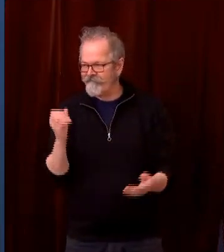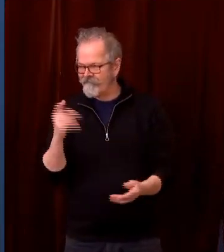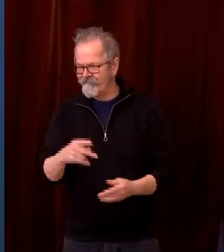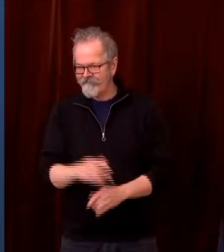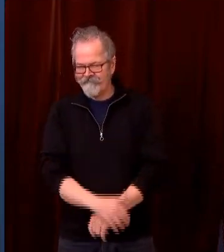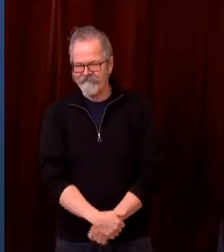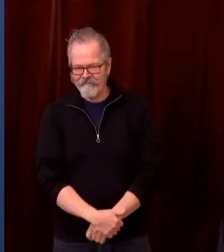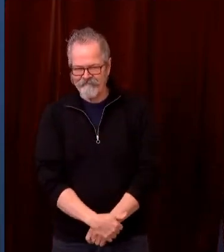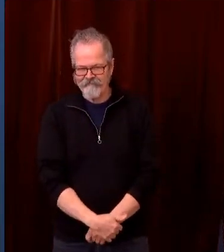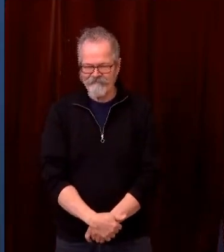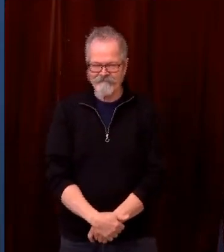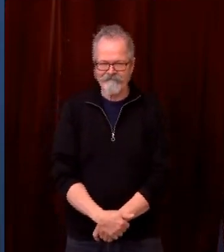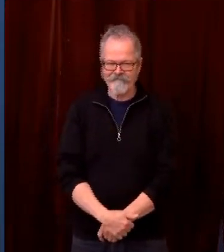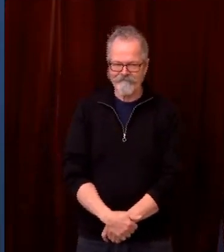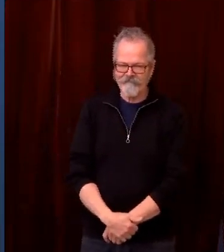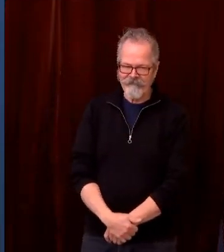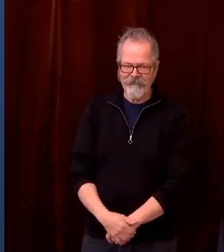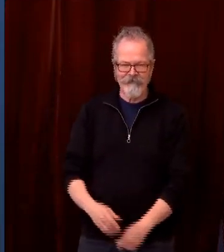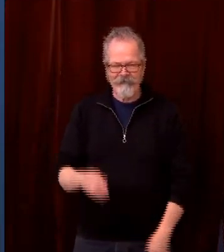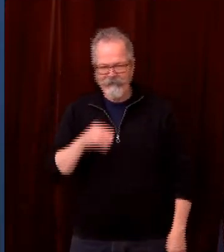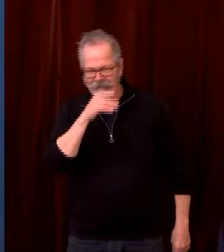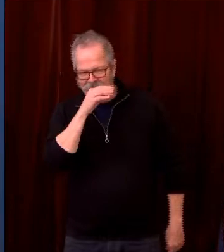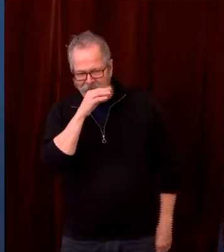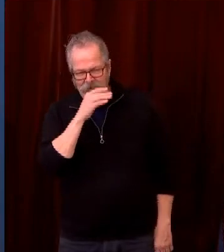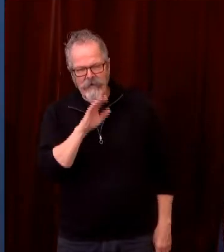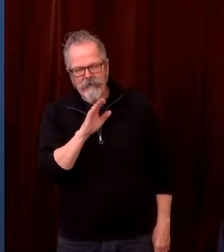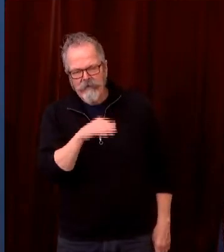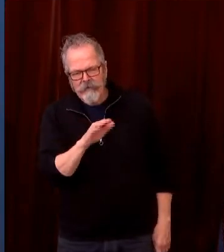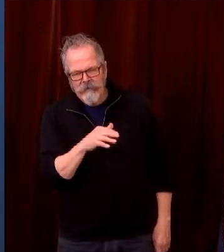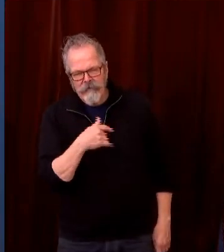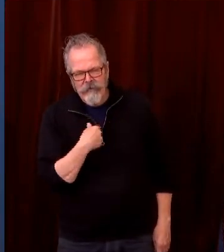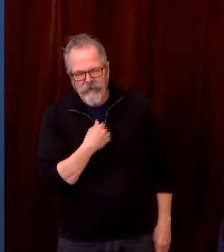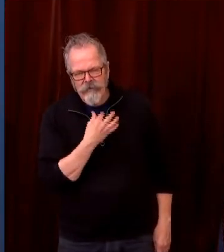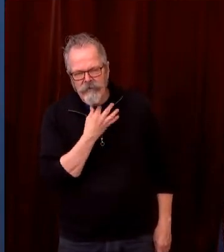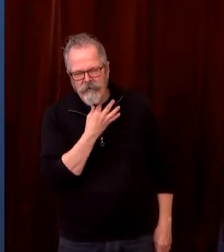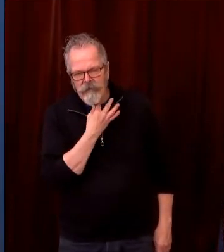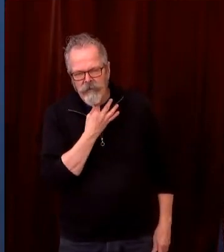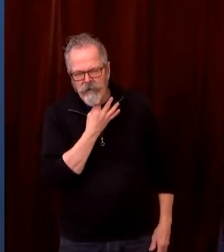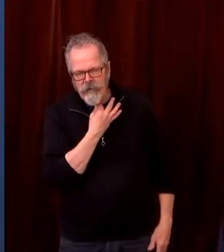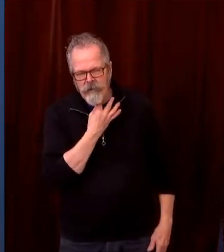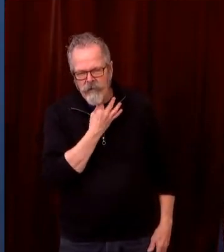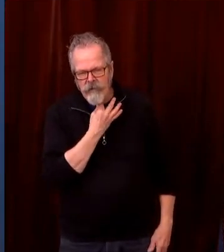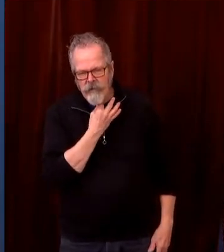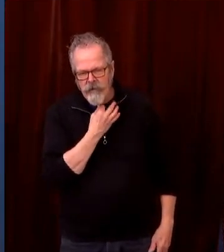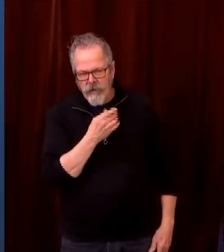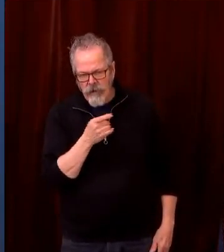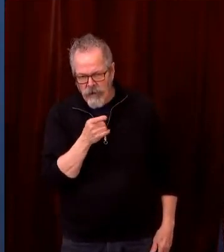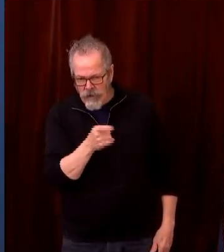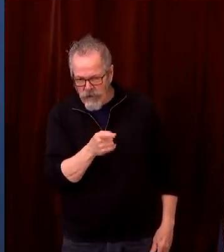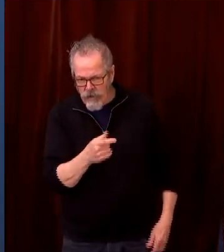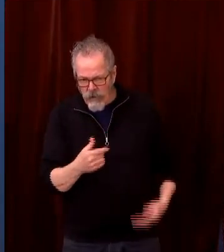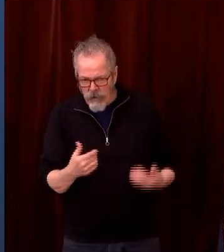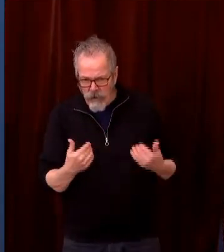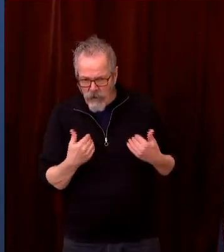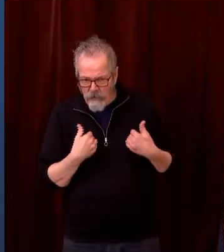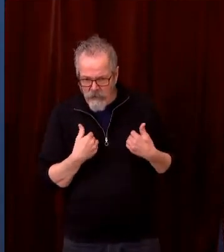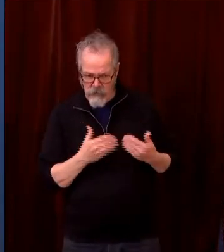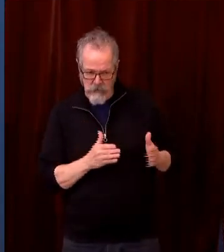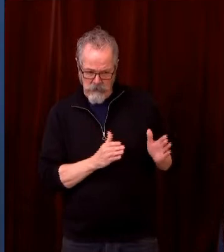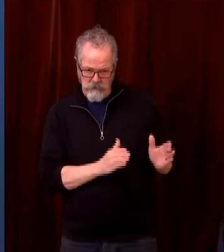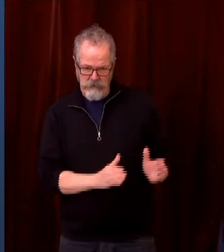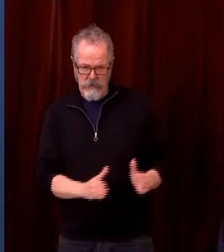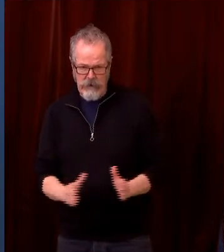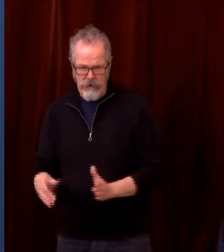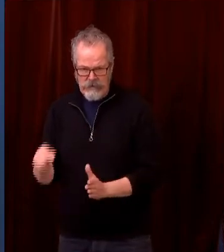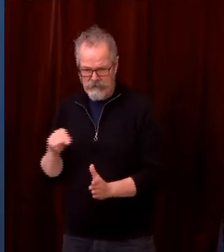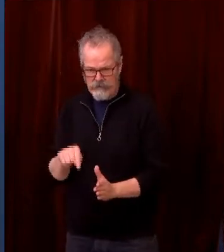curious, are there any plans in place for the scenario in which the pandemic significantly worsens here, given that the more contagious and potentially more